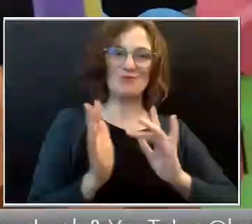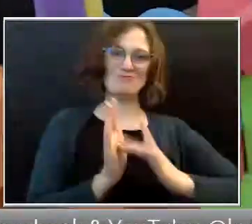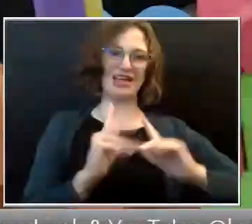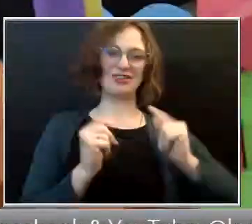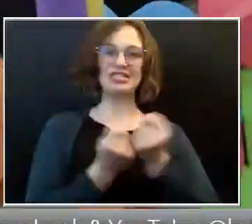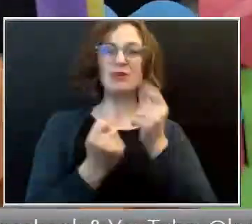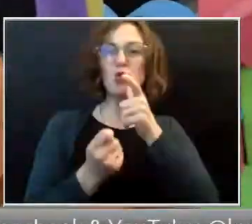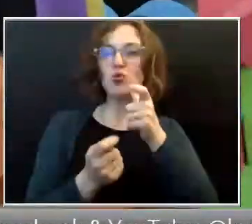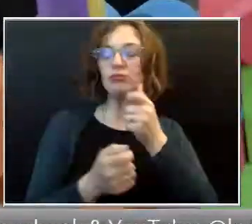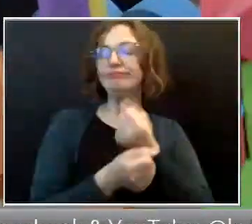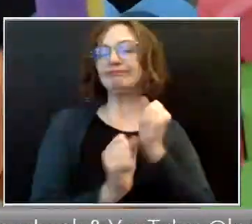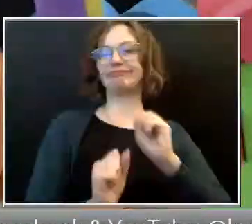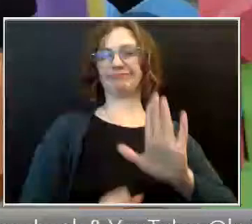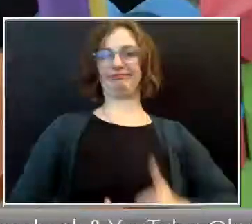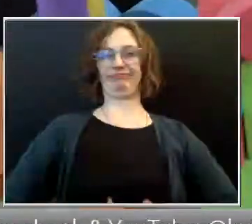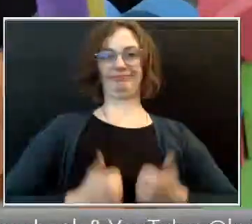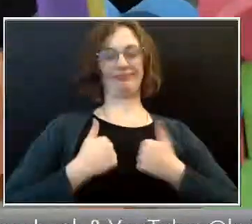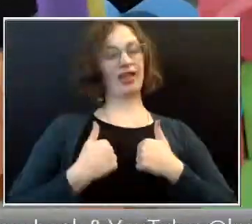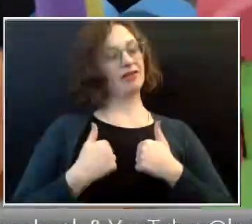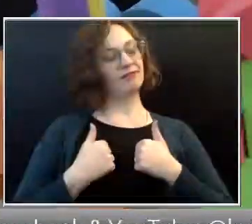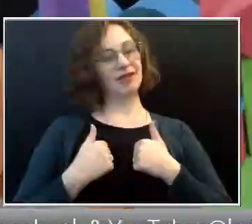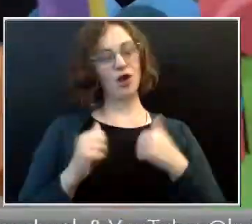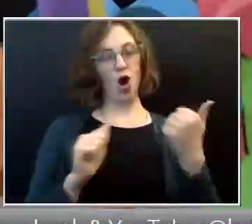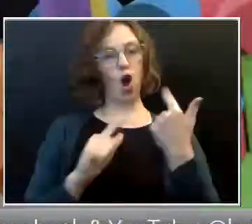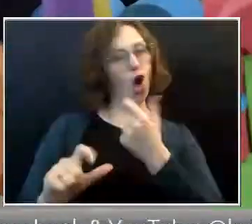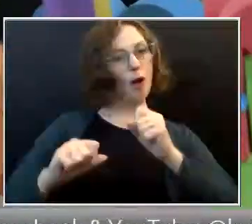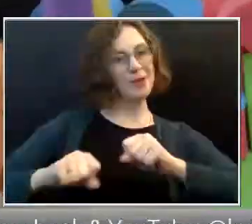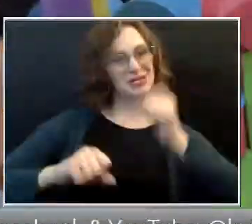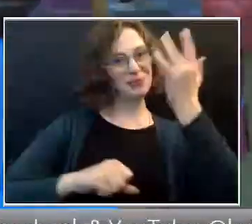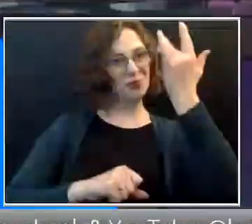hadn't heard him fall and run for help.